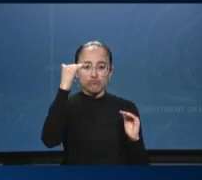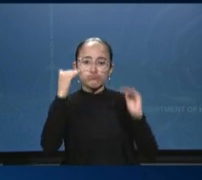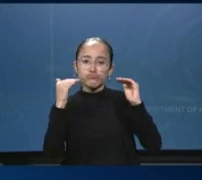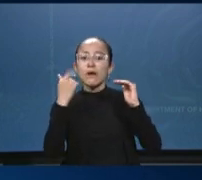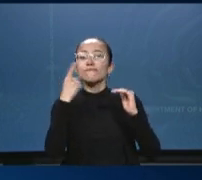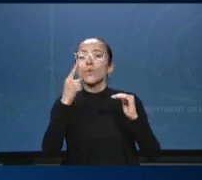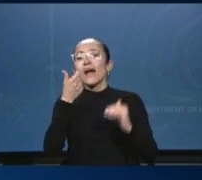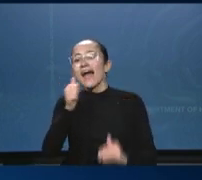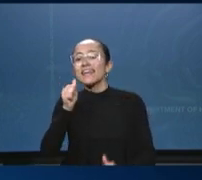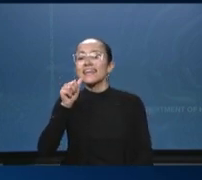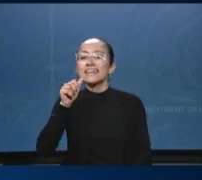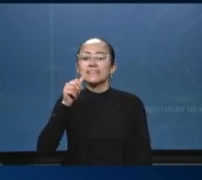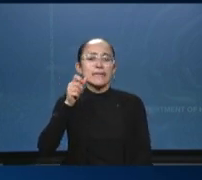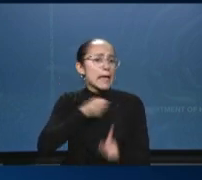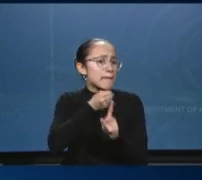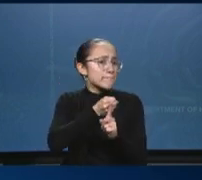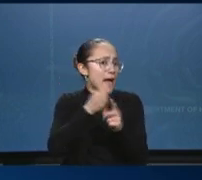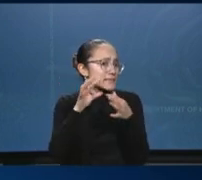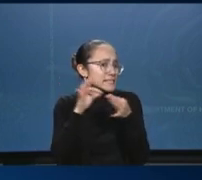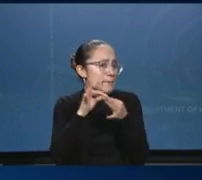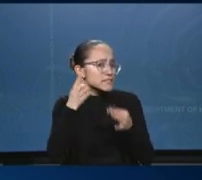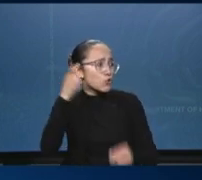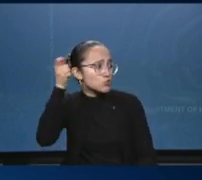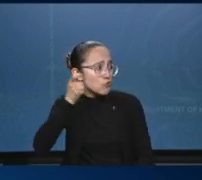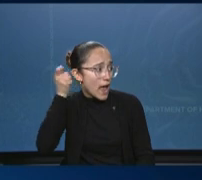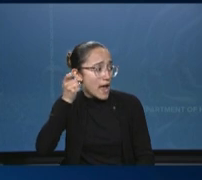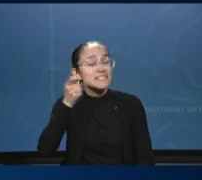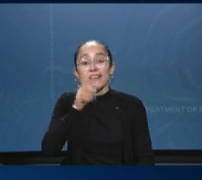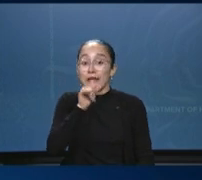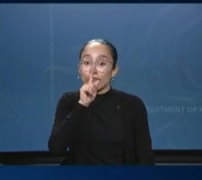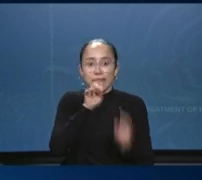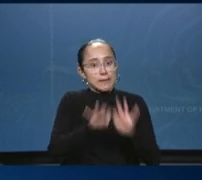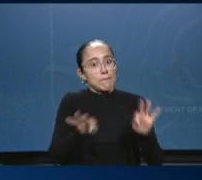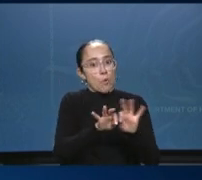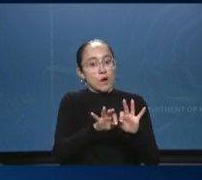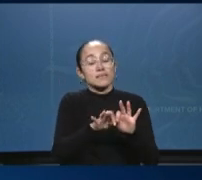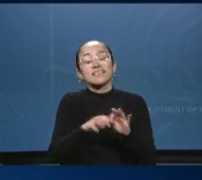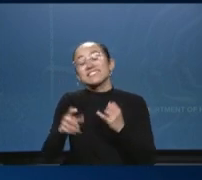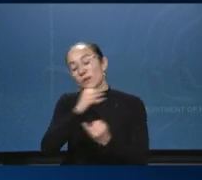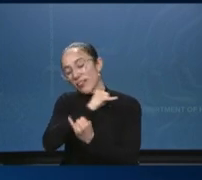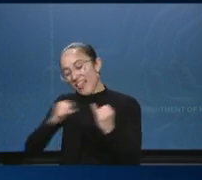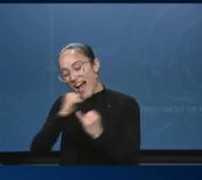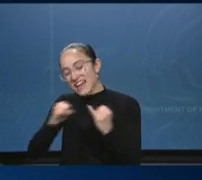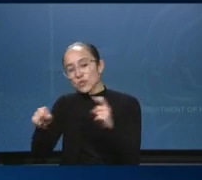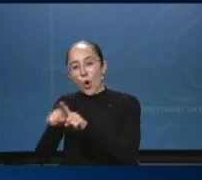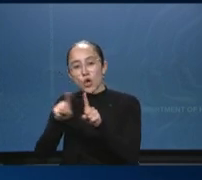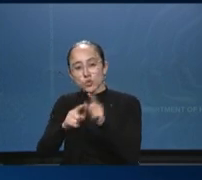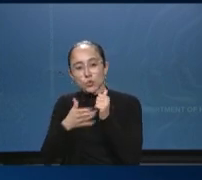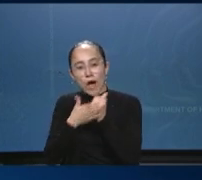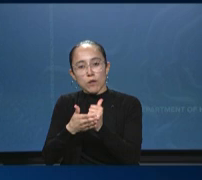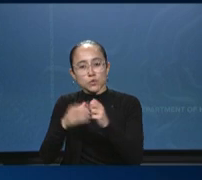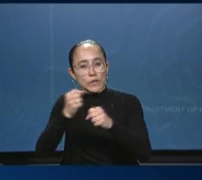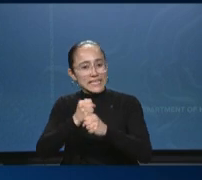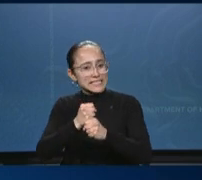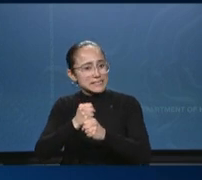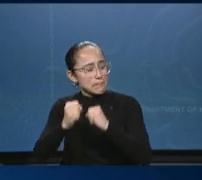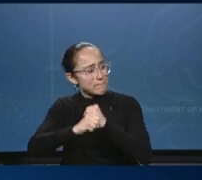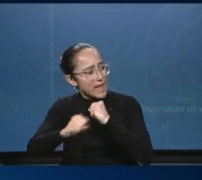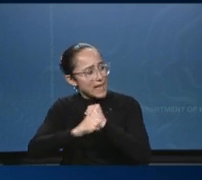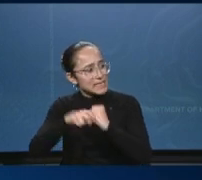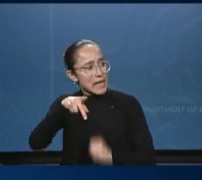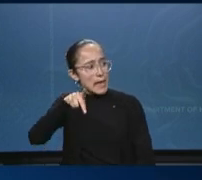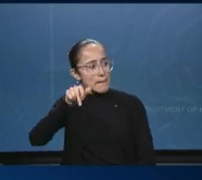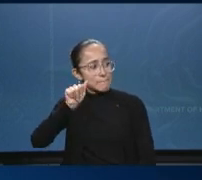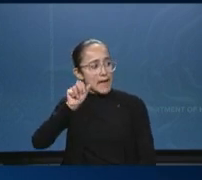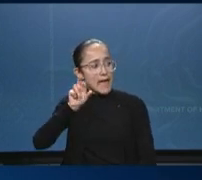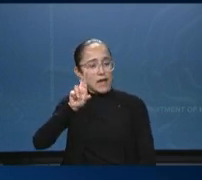has been incredibly important. And then lastly, I'll just mention that it extended parity protections, which we can't leave here